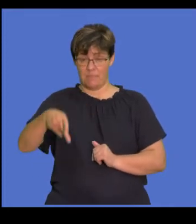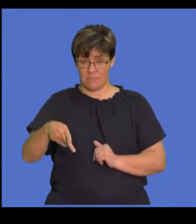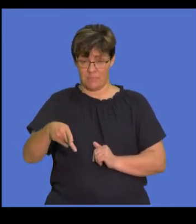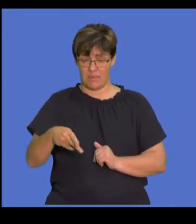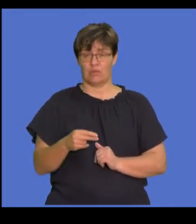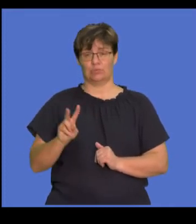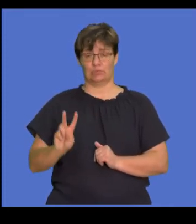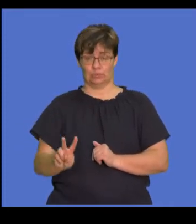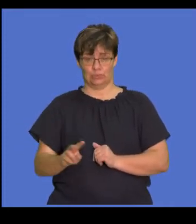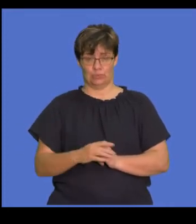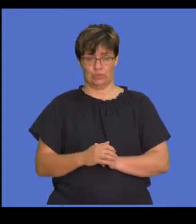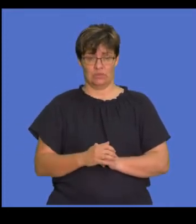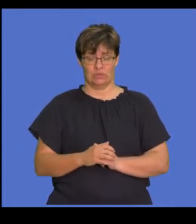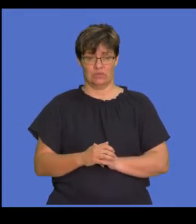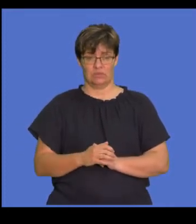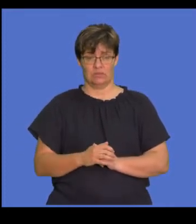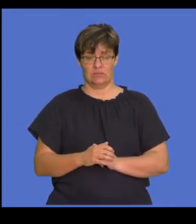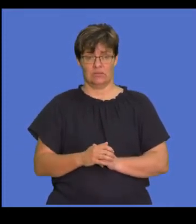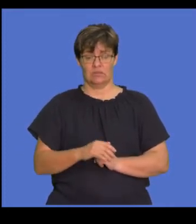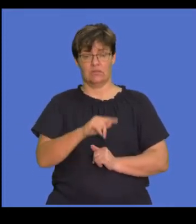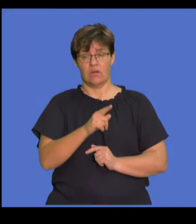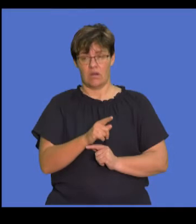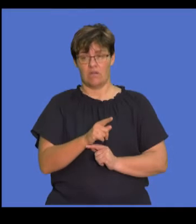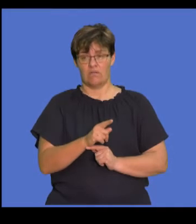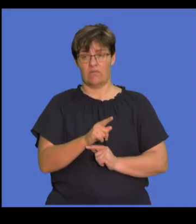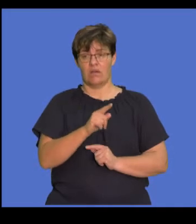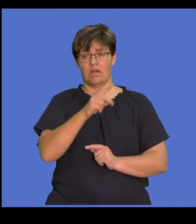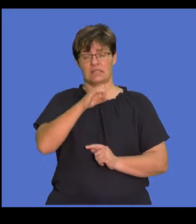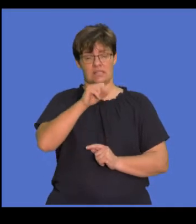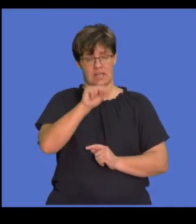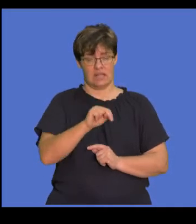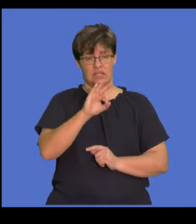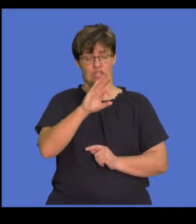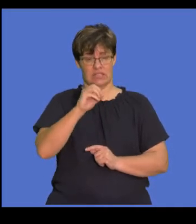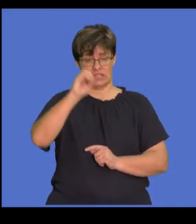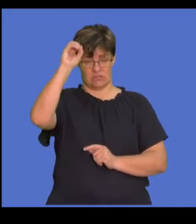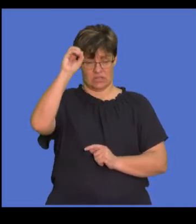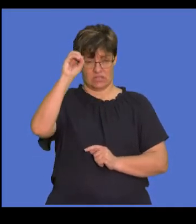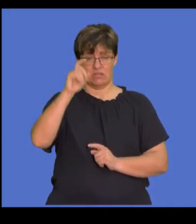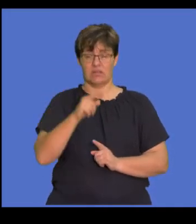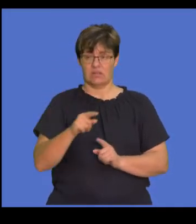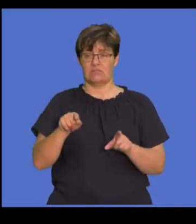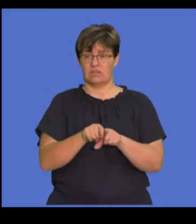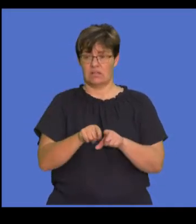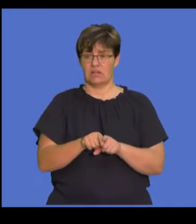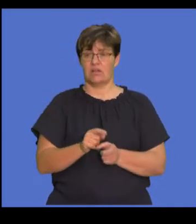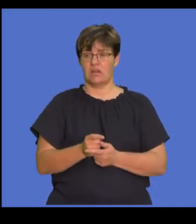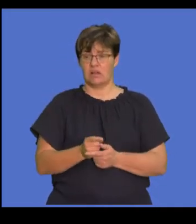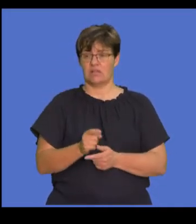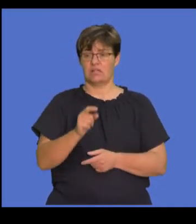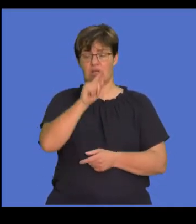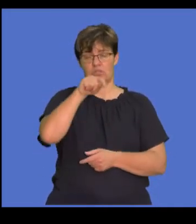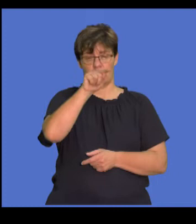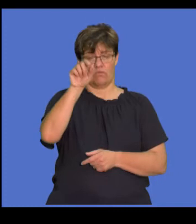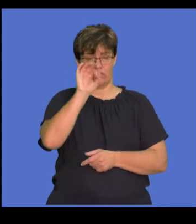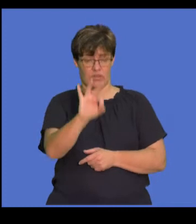hypotenuse side will then be 2. Cos of 30 degrees is adjacent. Adjacent to 30 is square